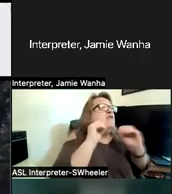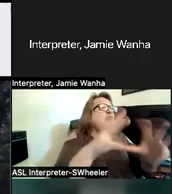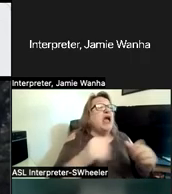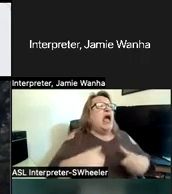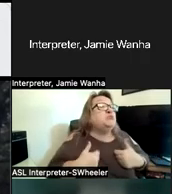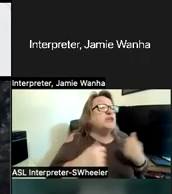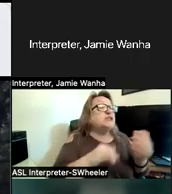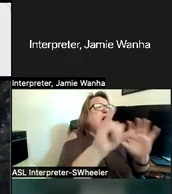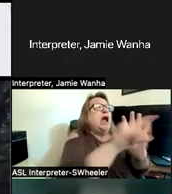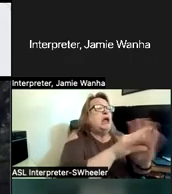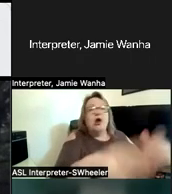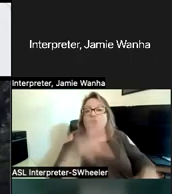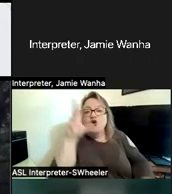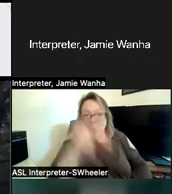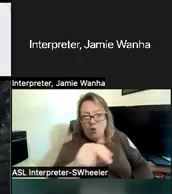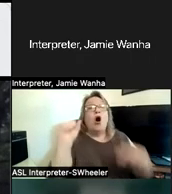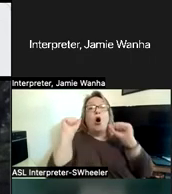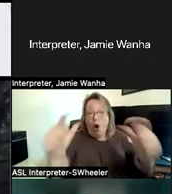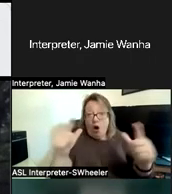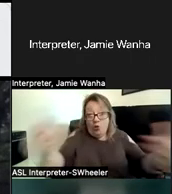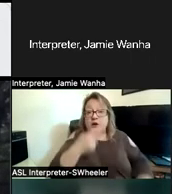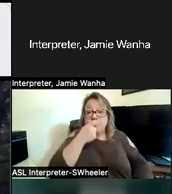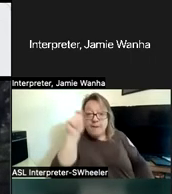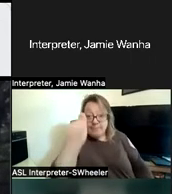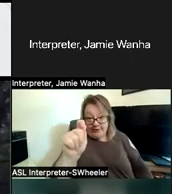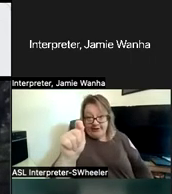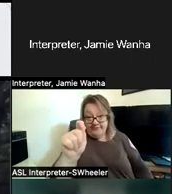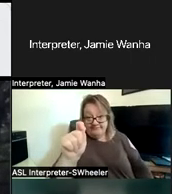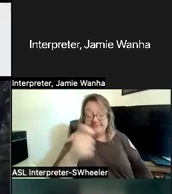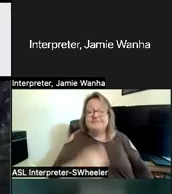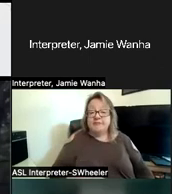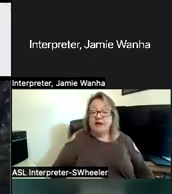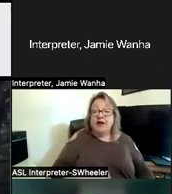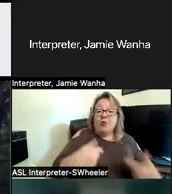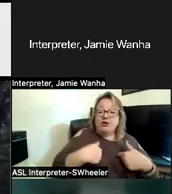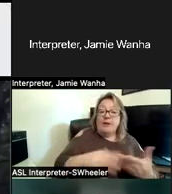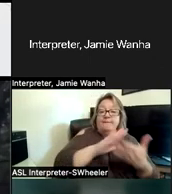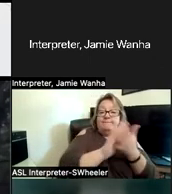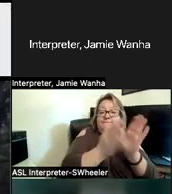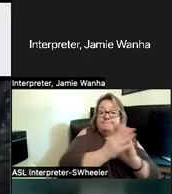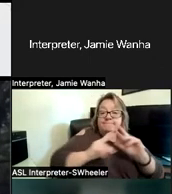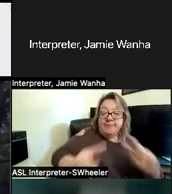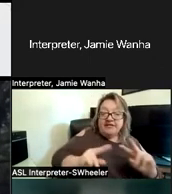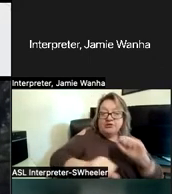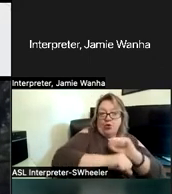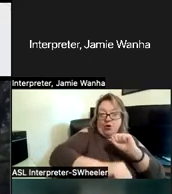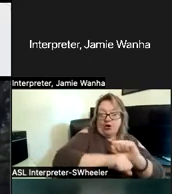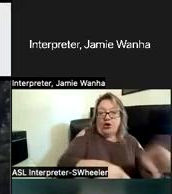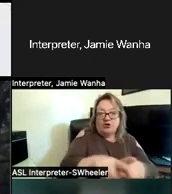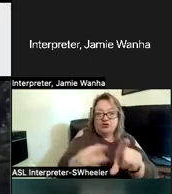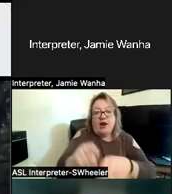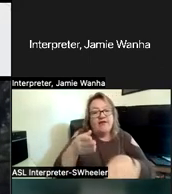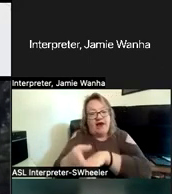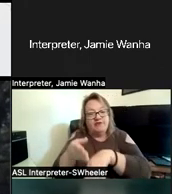is everyone is welcome, period. We also offer casework, which is going to be at the shelters as well as afterwards,